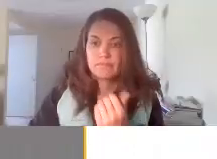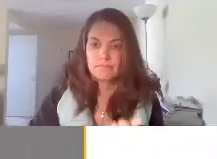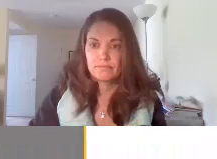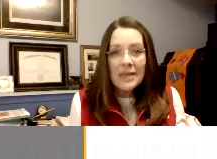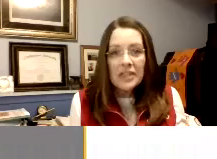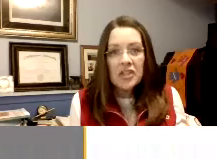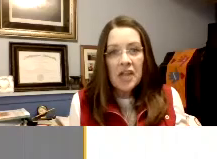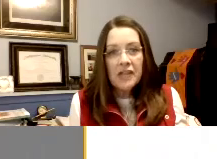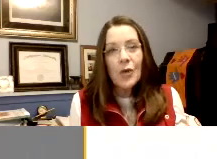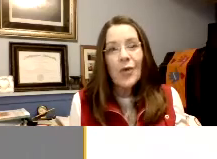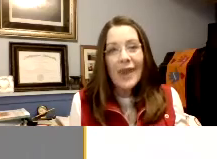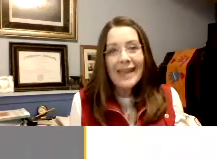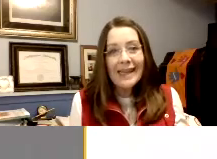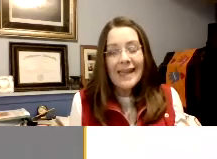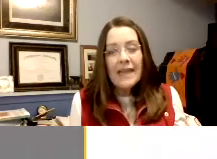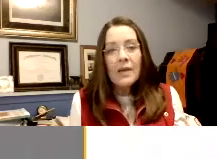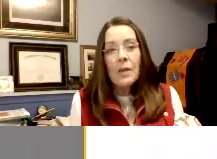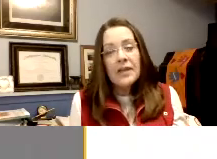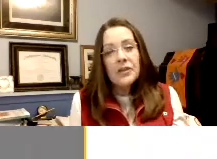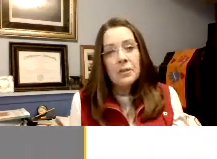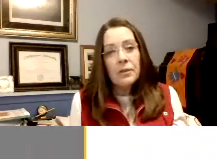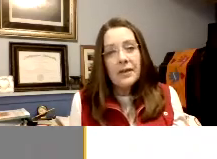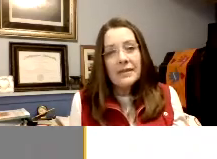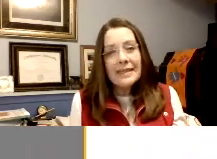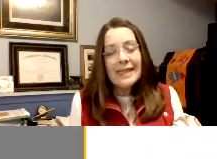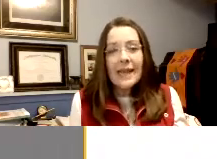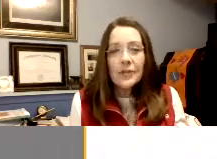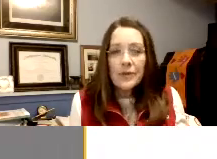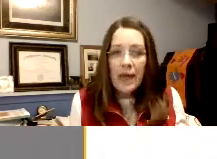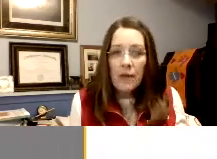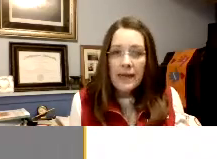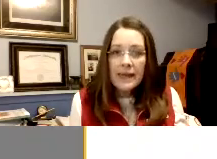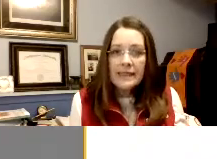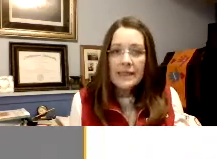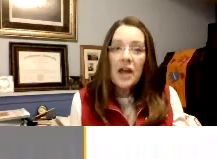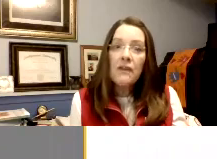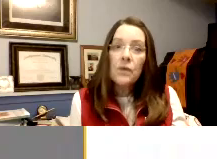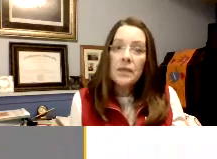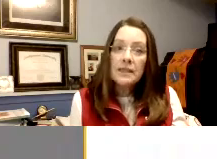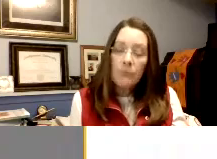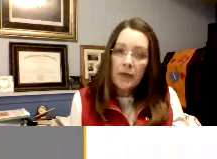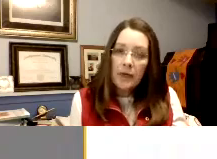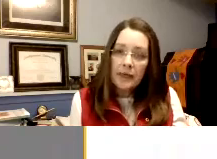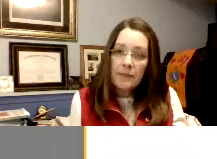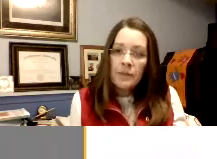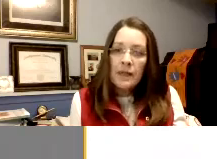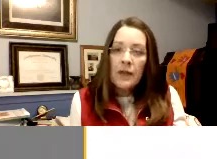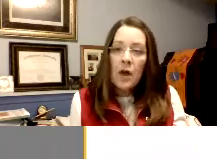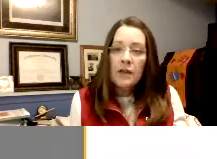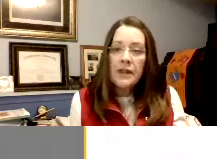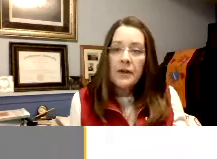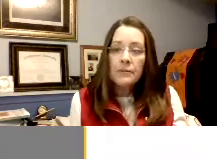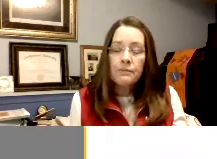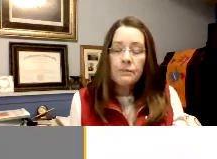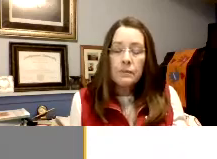that the environment has changed so greatly that what they could do previously they can't do now because they're not fully supported in all